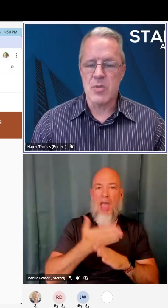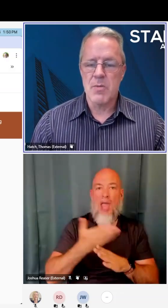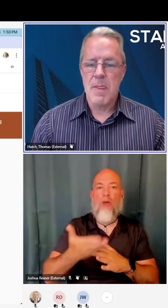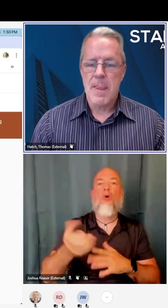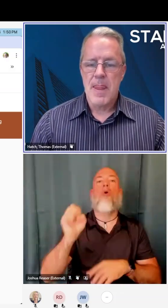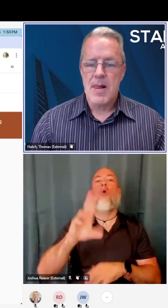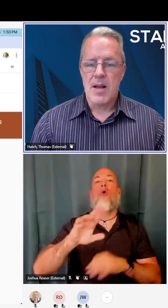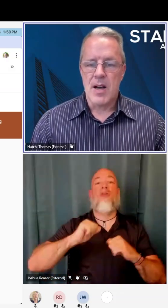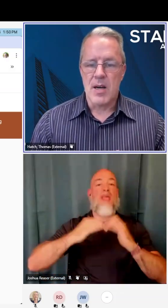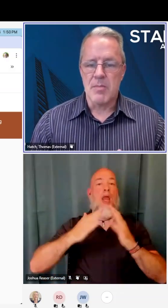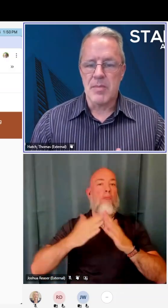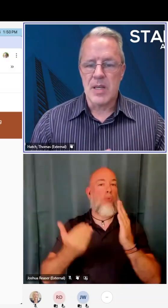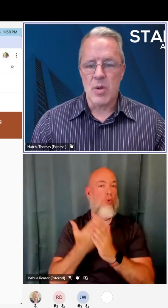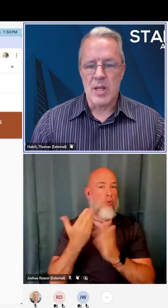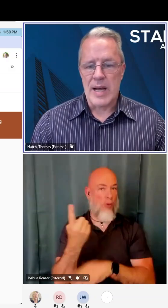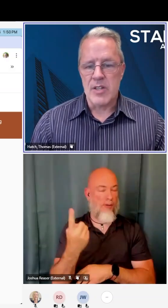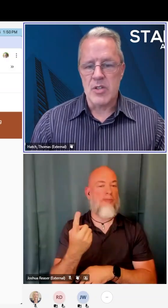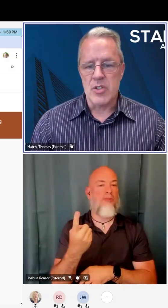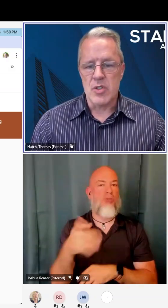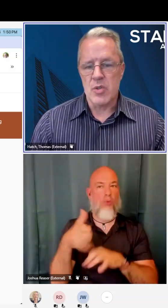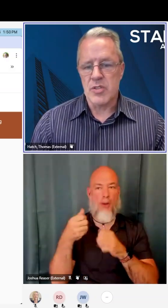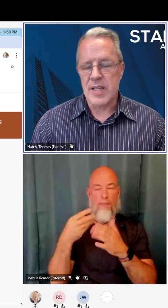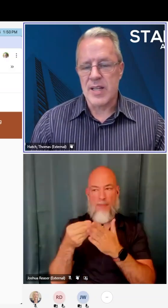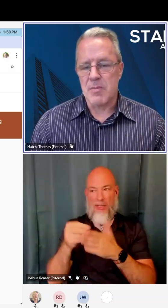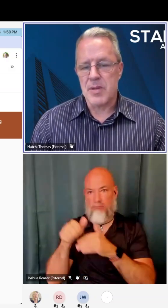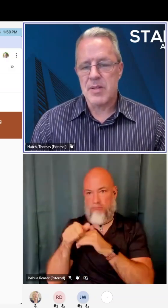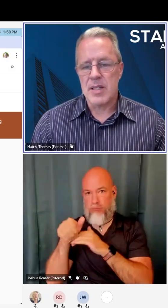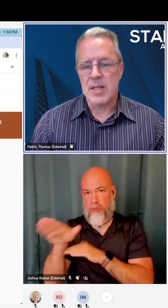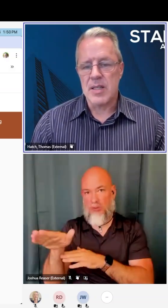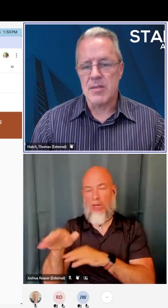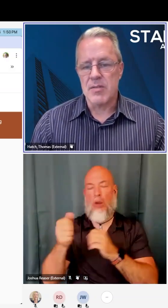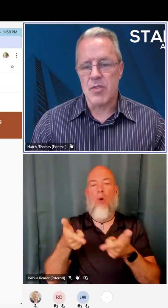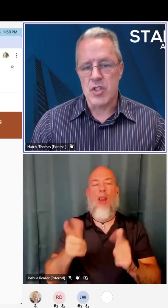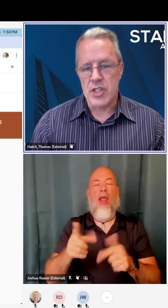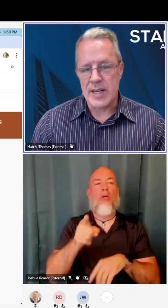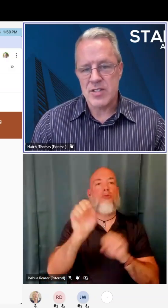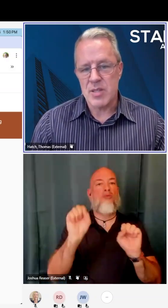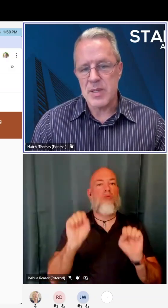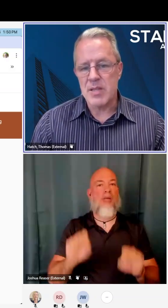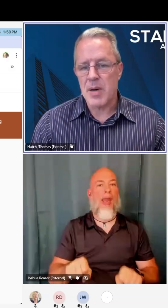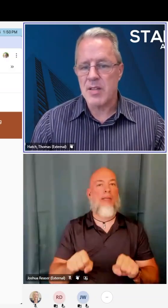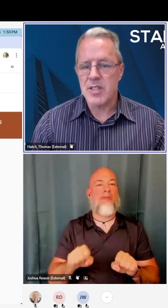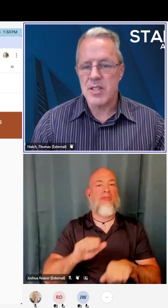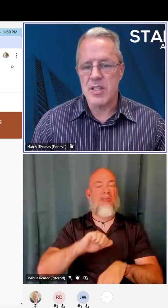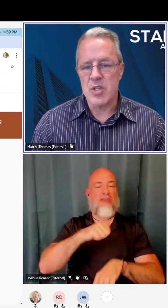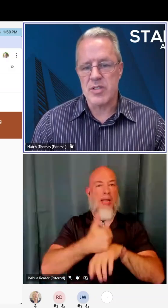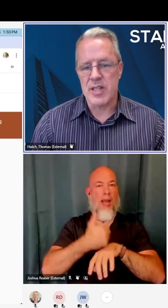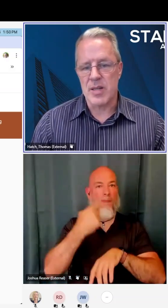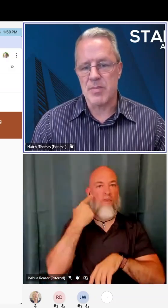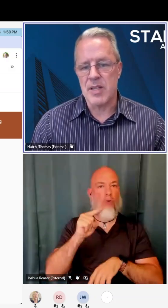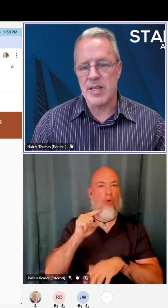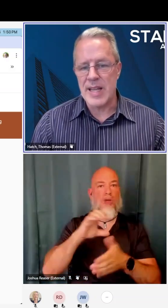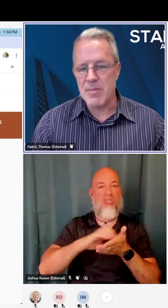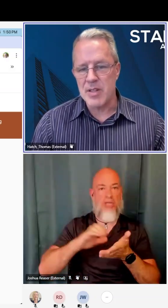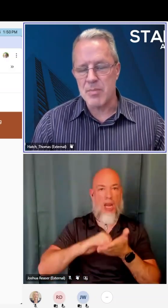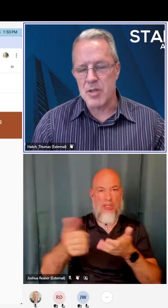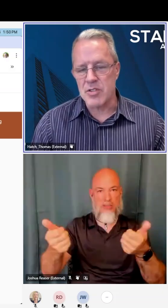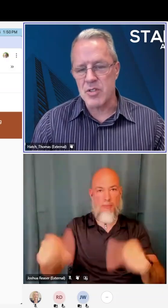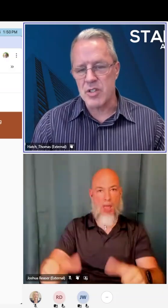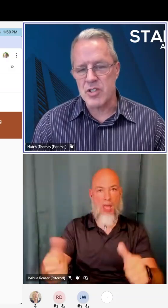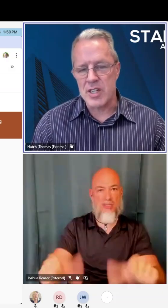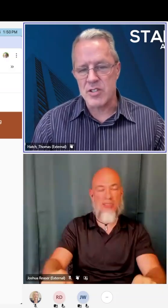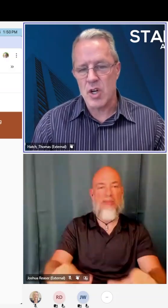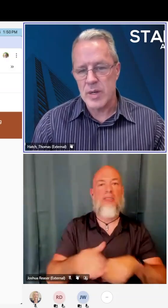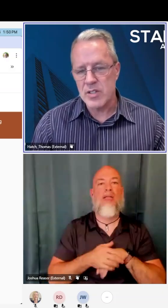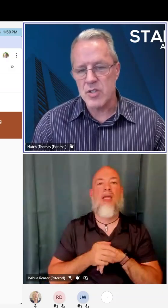money to. It will allow you to set up for checks to be deposited, and you would set up the name of the